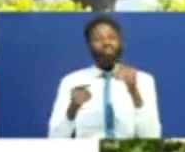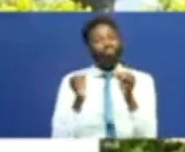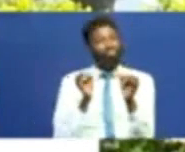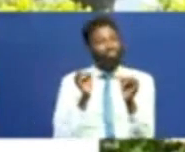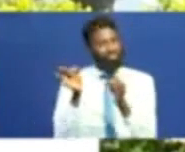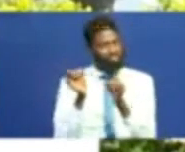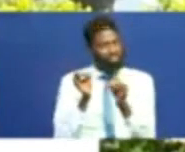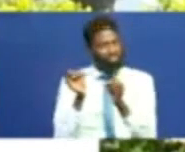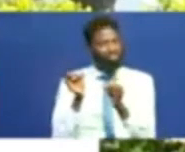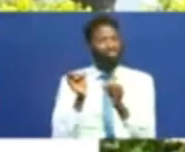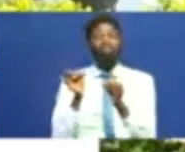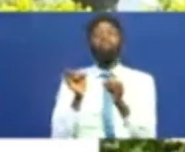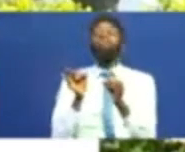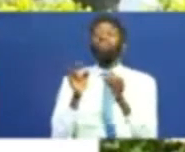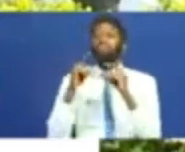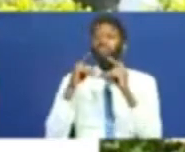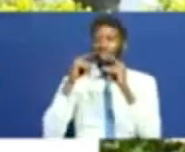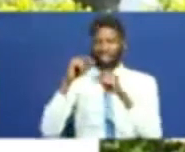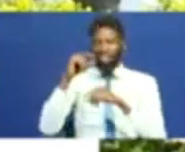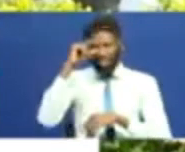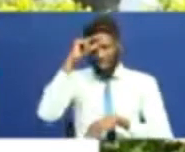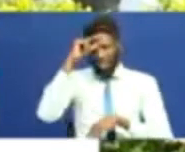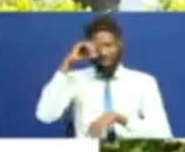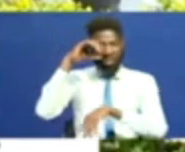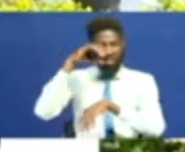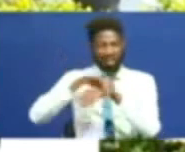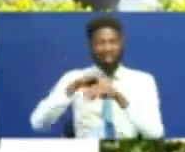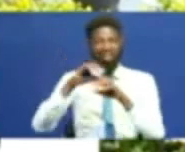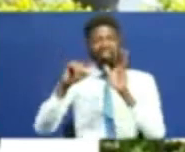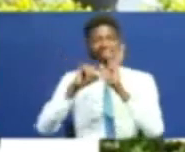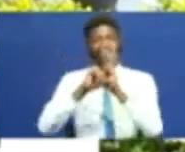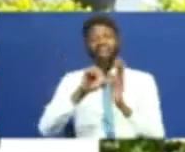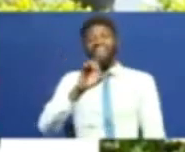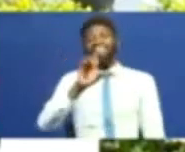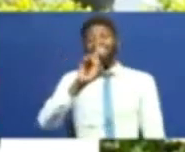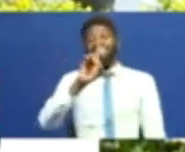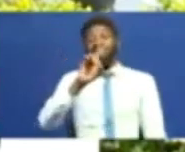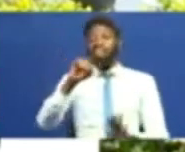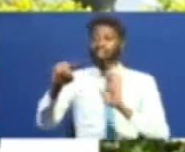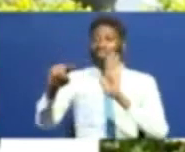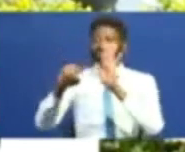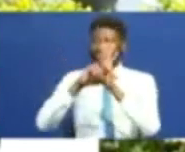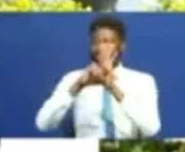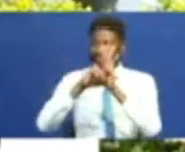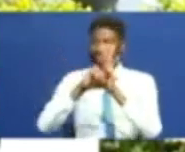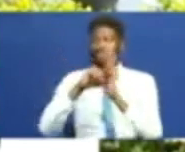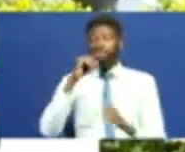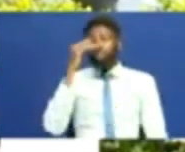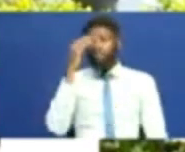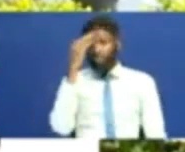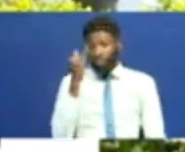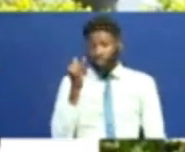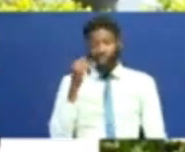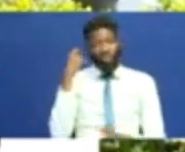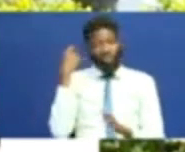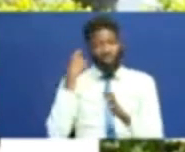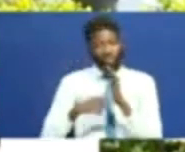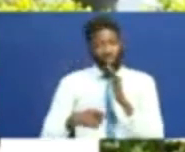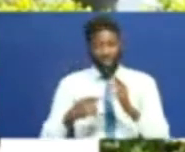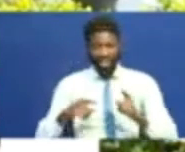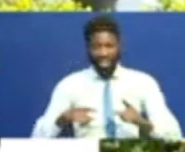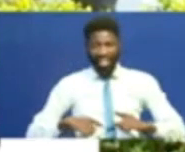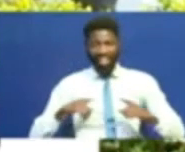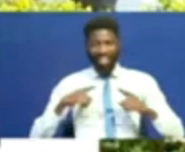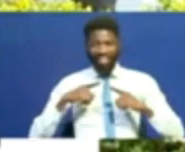a D-. Now that, to that particular retrospect, has been guided or precipitated by the high cost of living and the